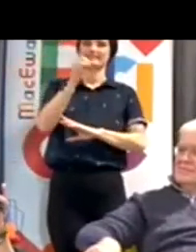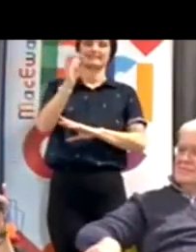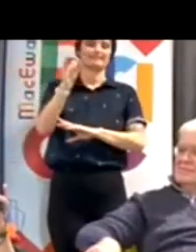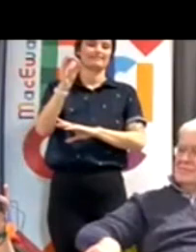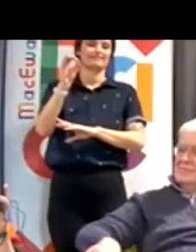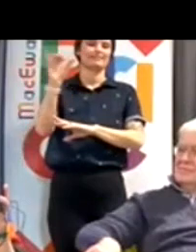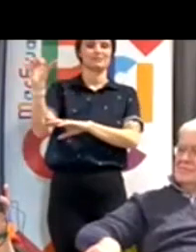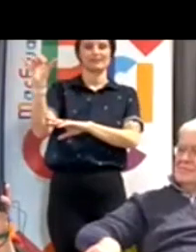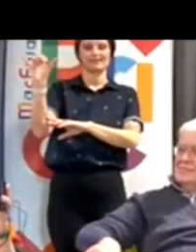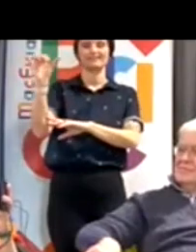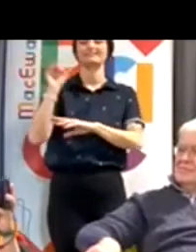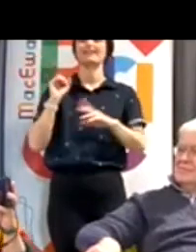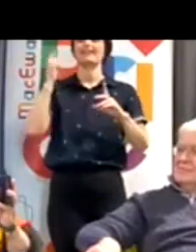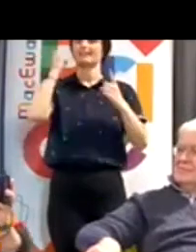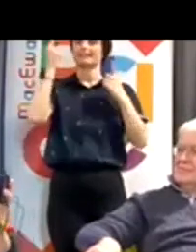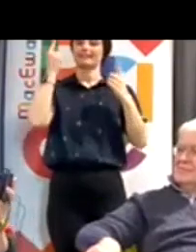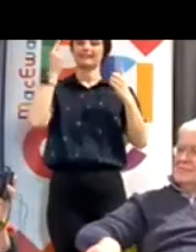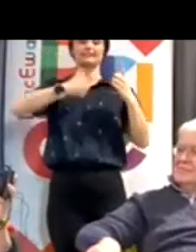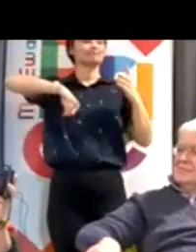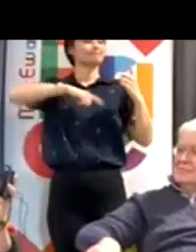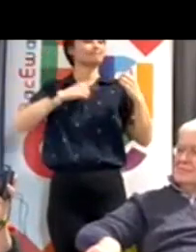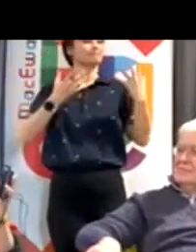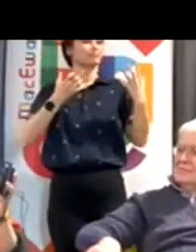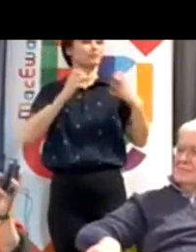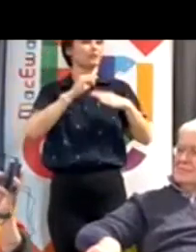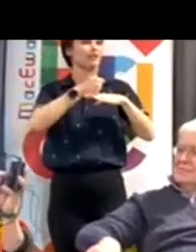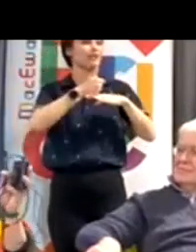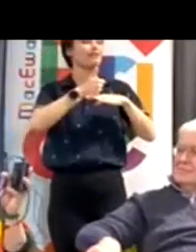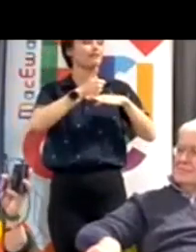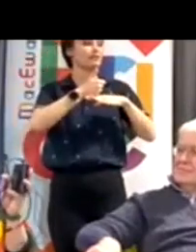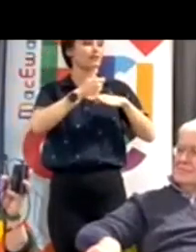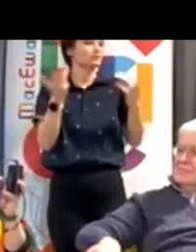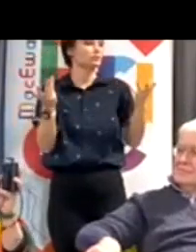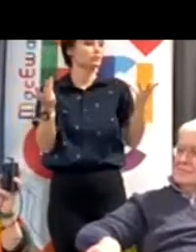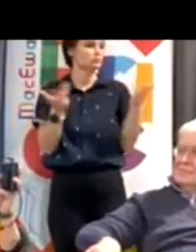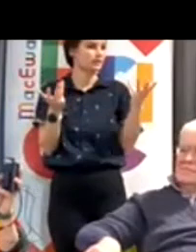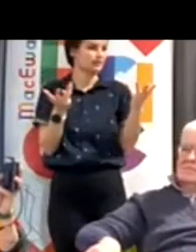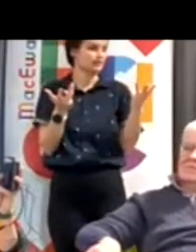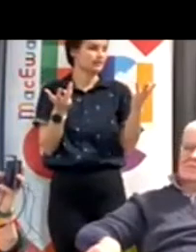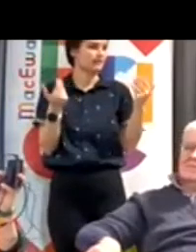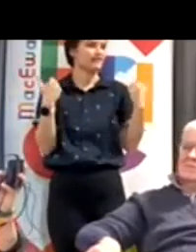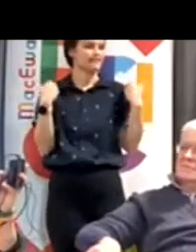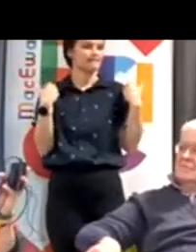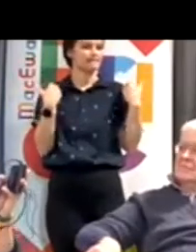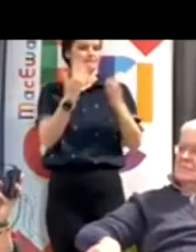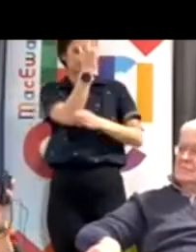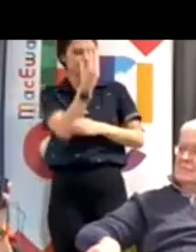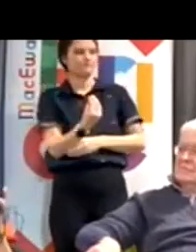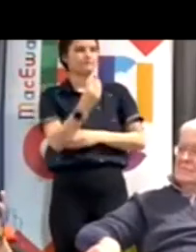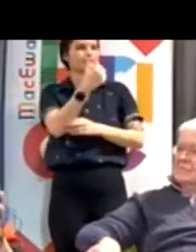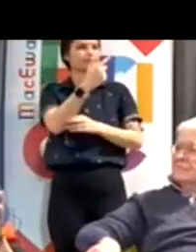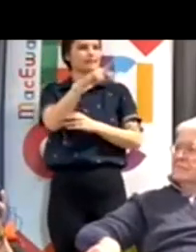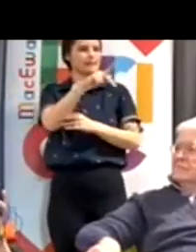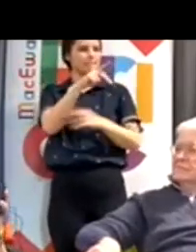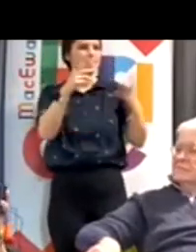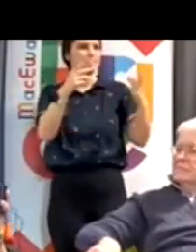so I think that we really want to help bridge the gap between generations of